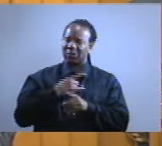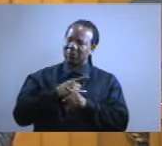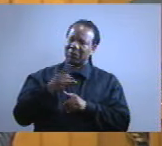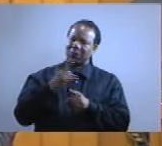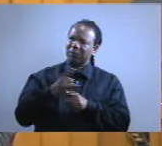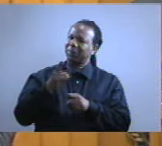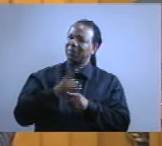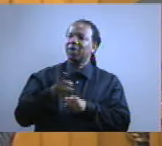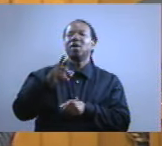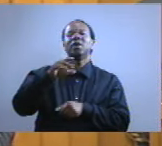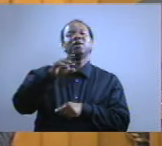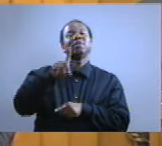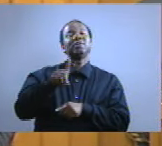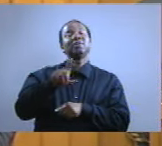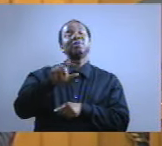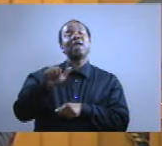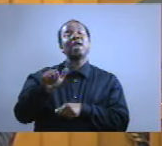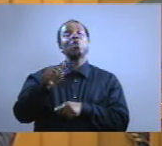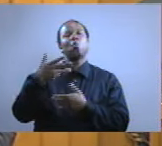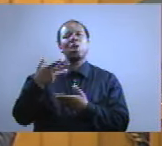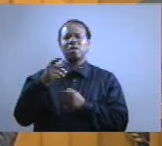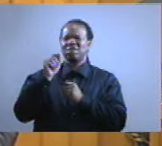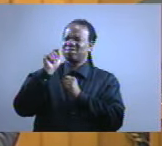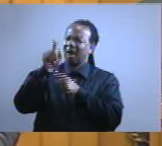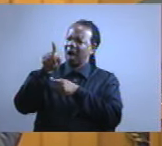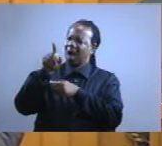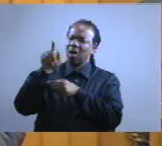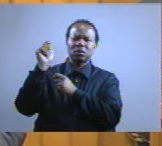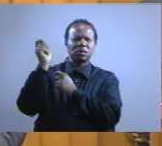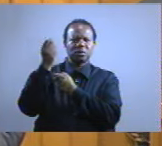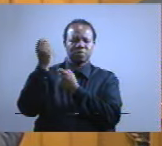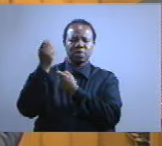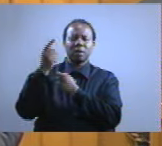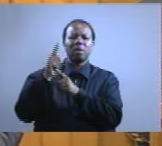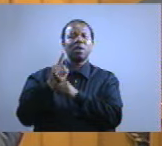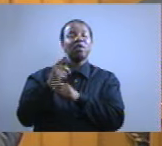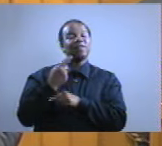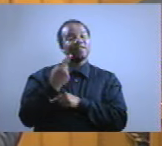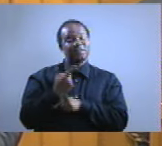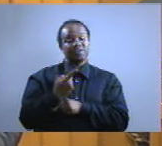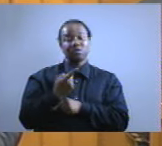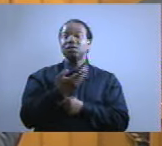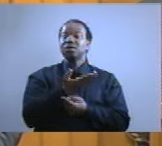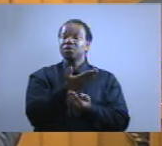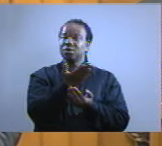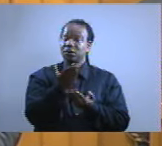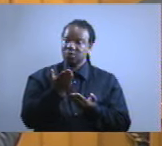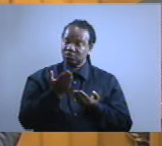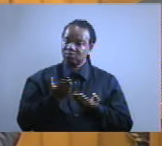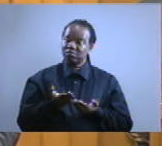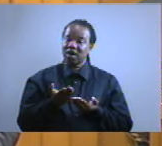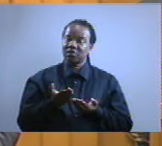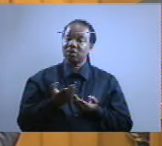DA in the deep rural areas in the province. The victory marks a decisive increase from